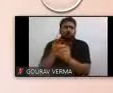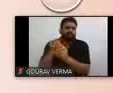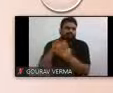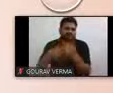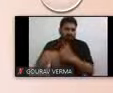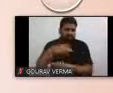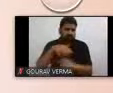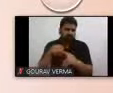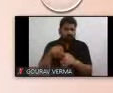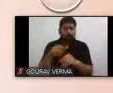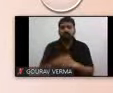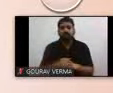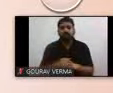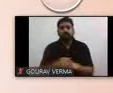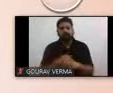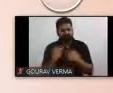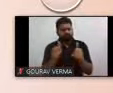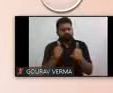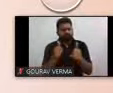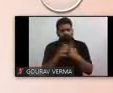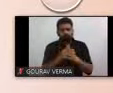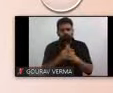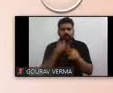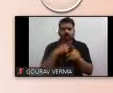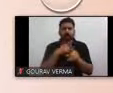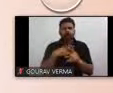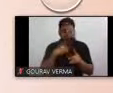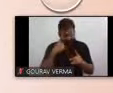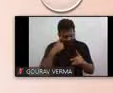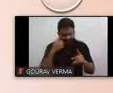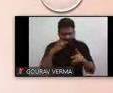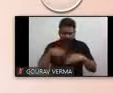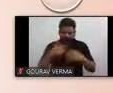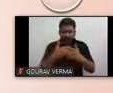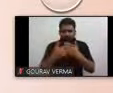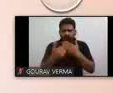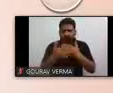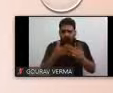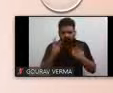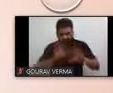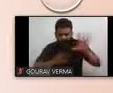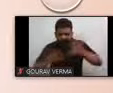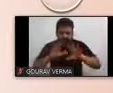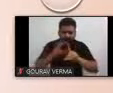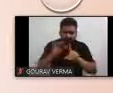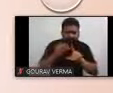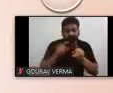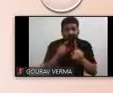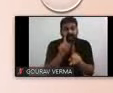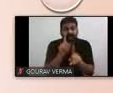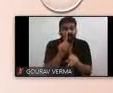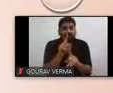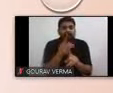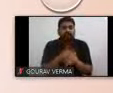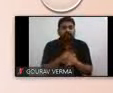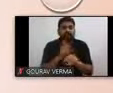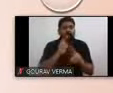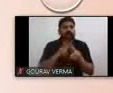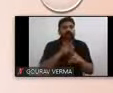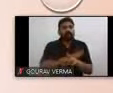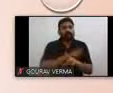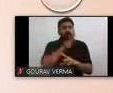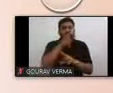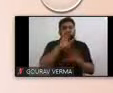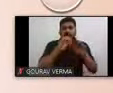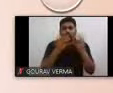hour. Fine, we will do functional academics with him. But if he has to go deal with the,